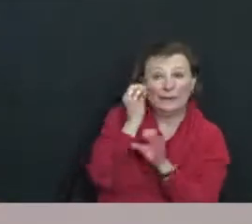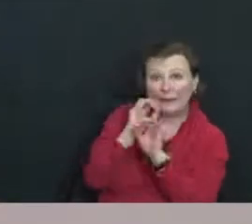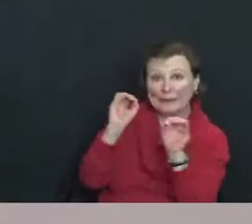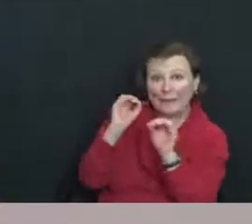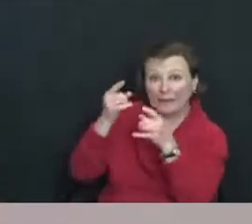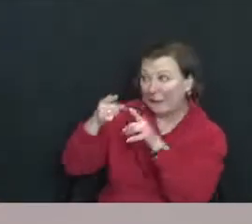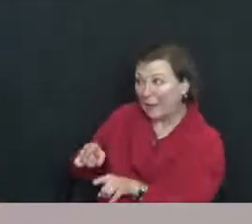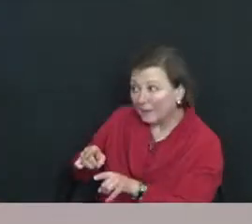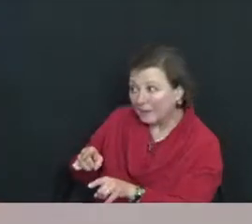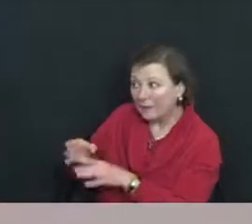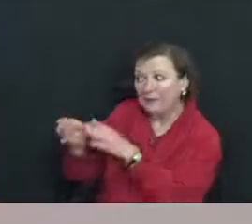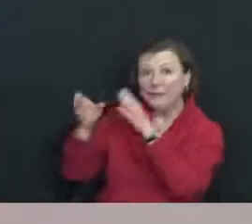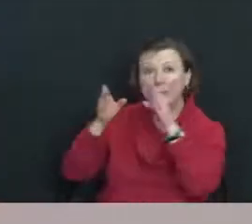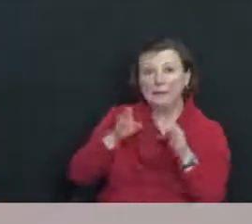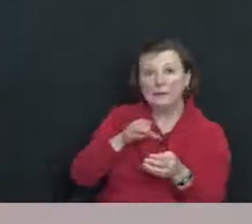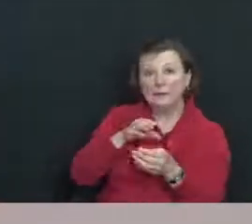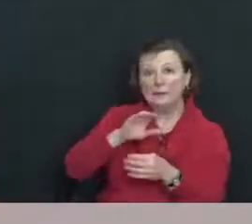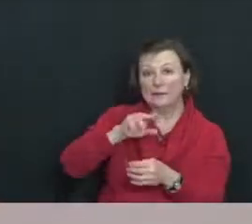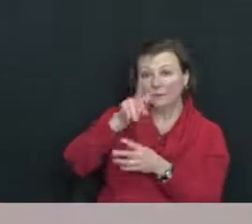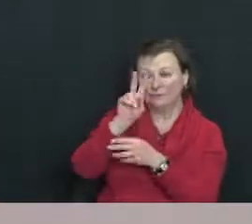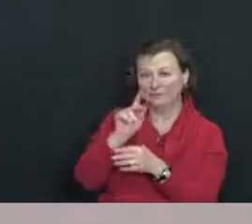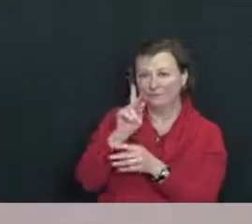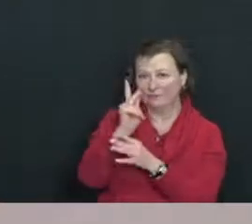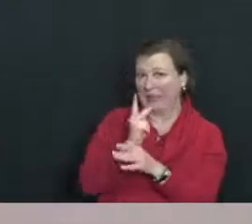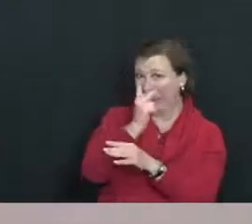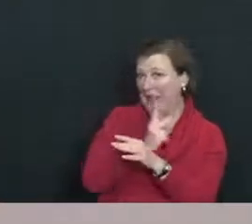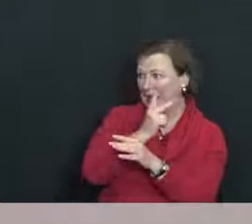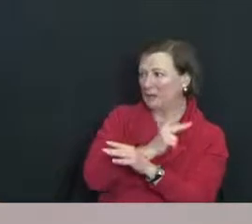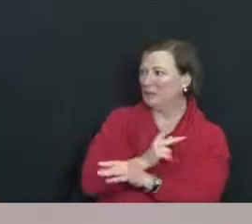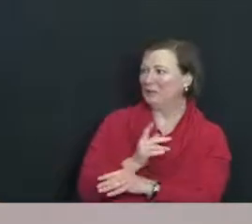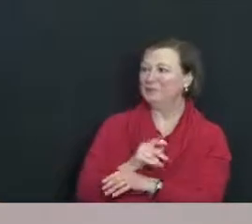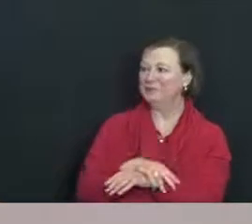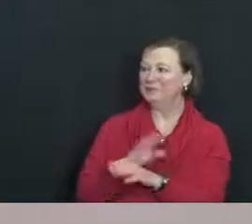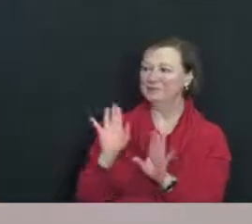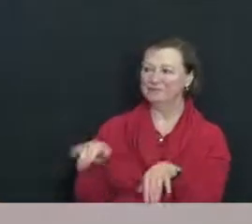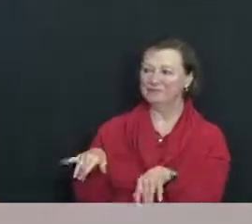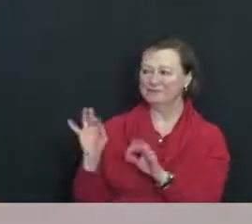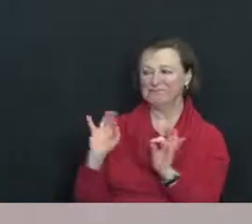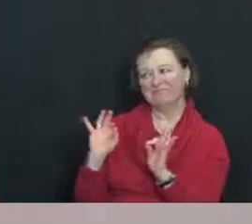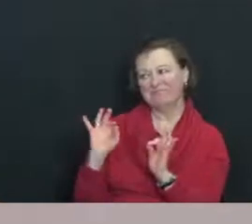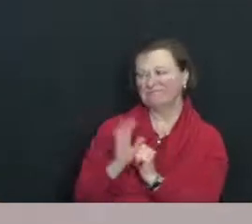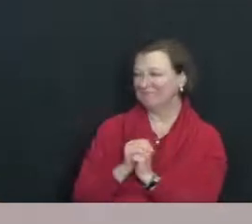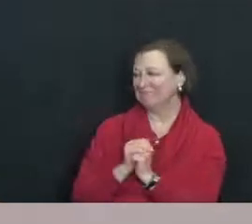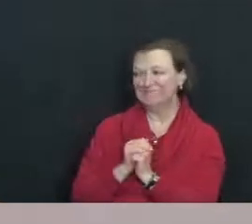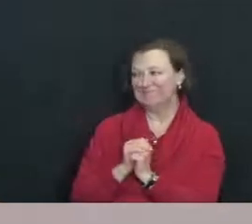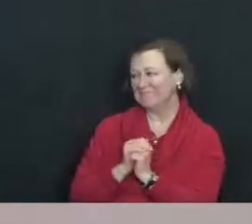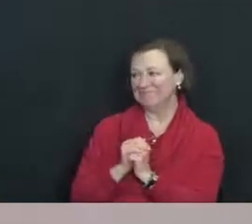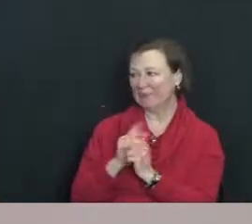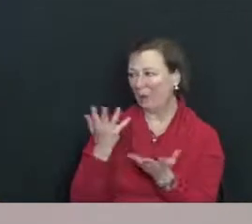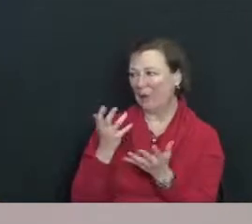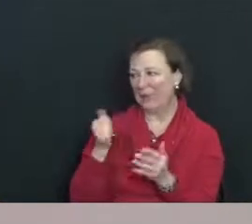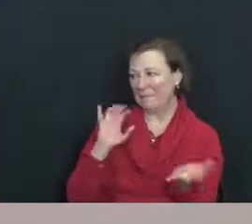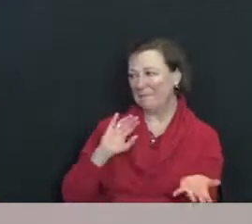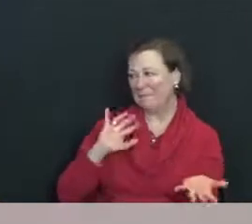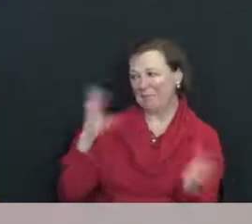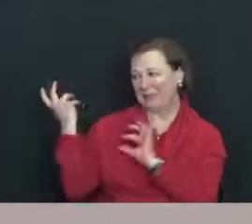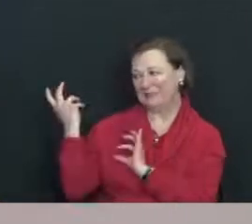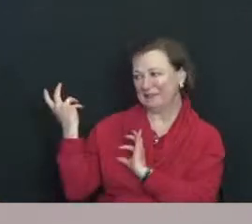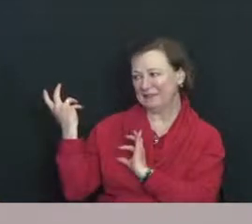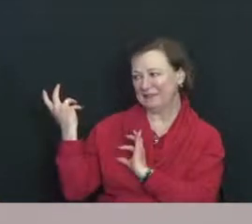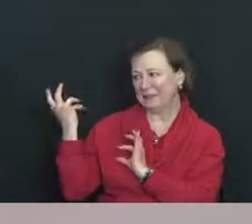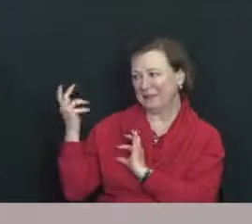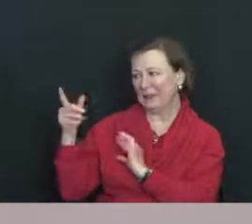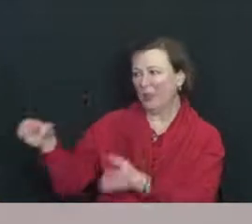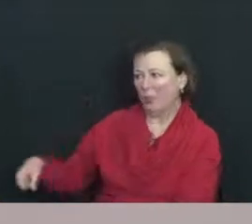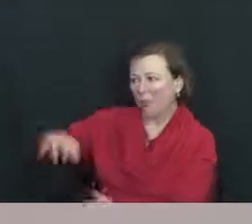happened. The kangaroo. Tisk, tisk, tisk. What a mess. Let's throw